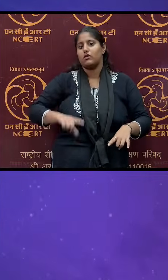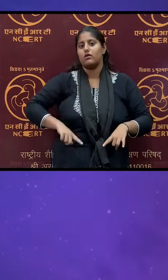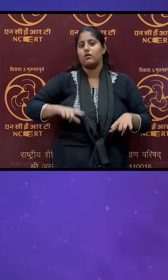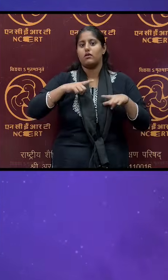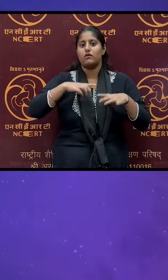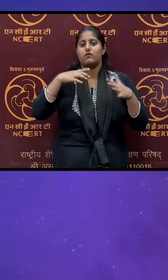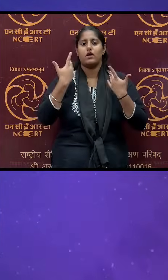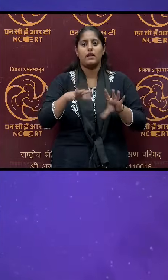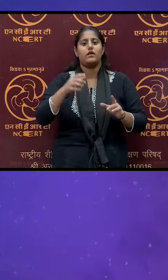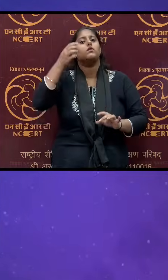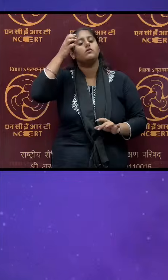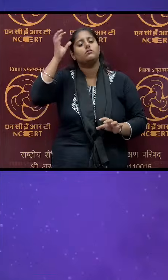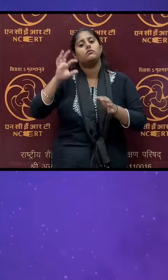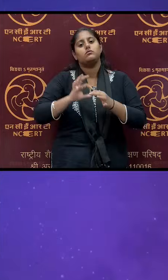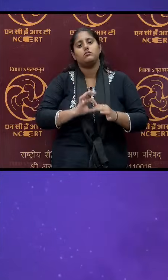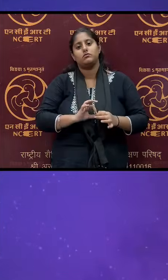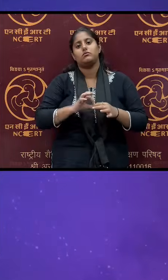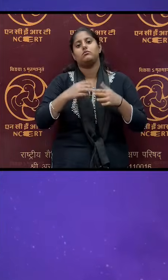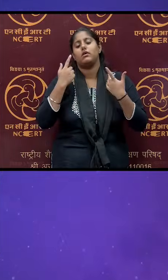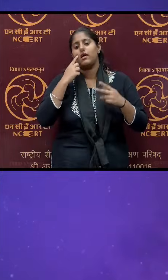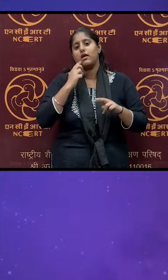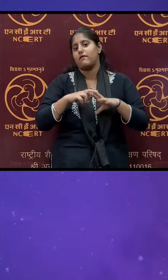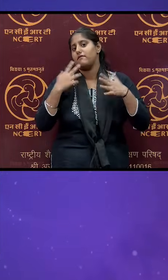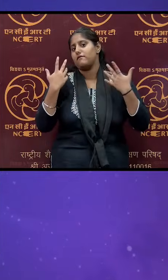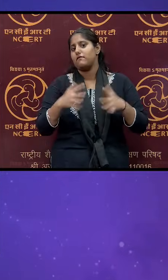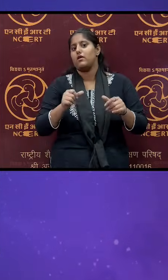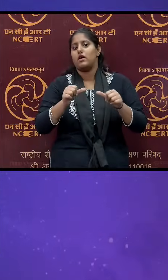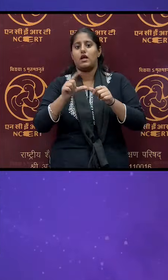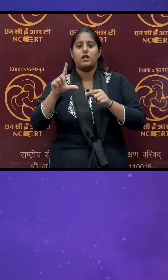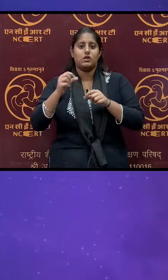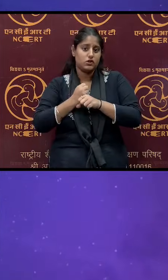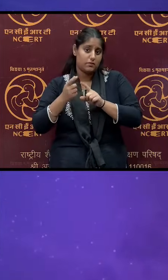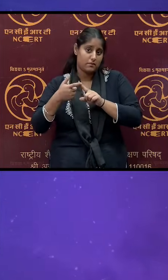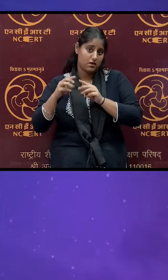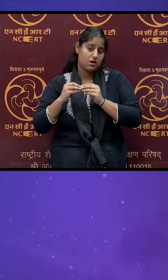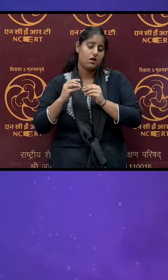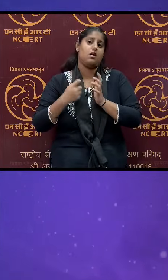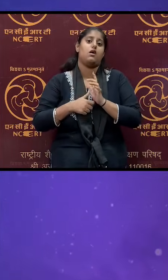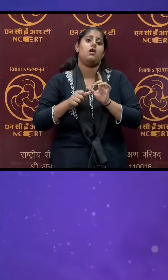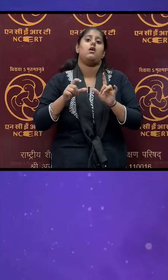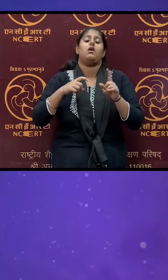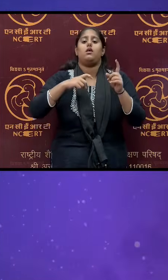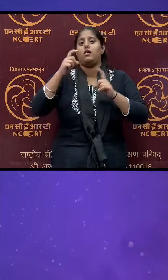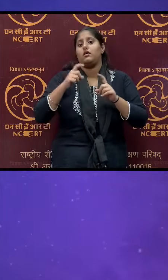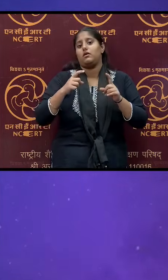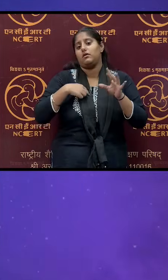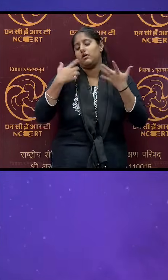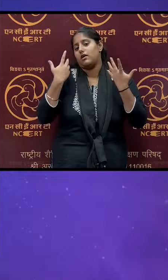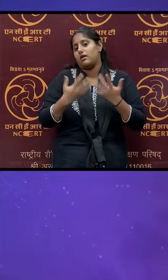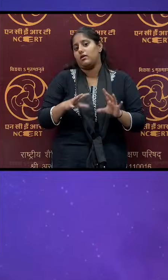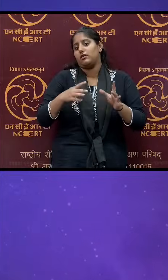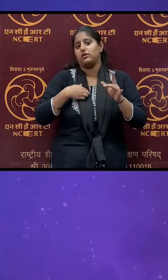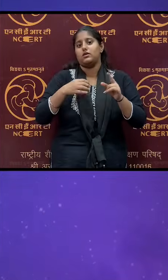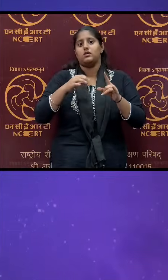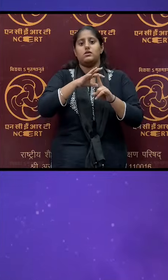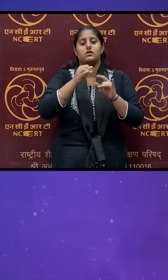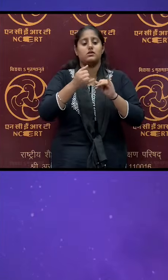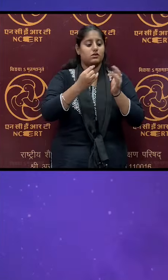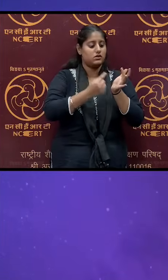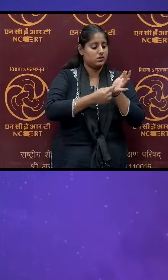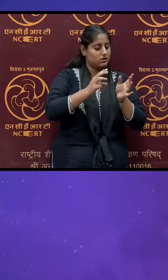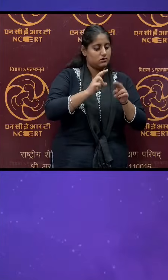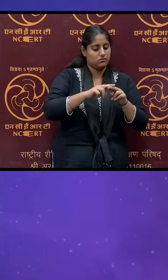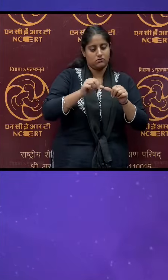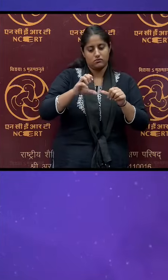of the concept, whether that is the concept of algebraic expression, whether that is the concept of surface areas and